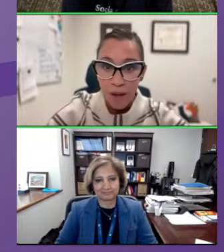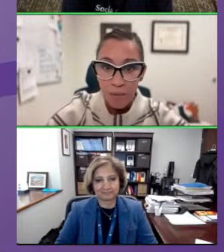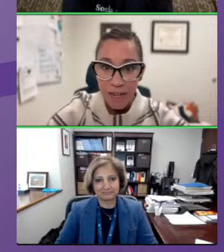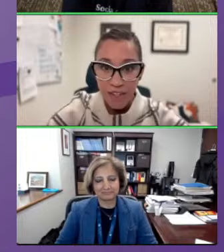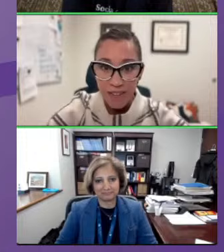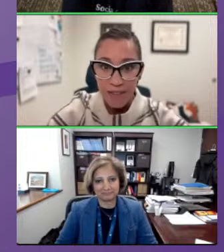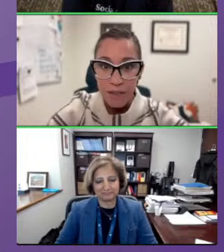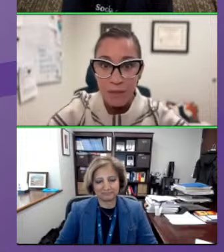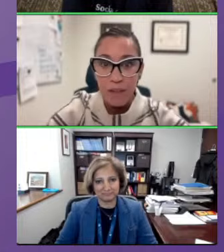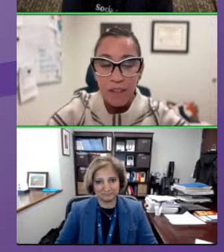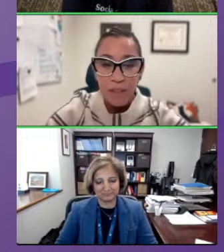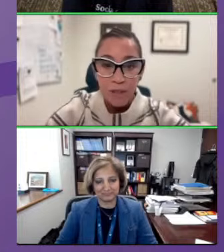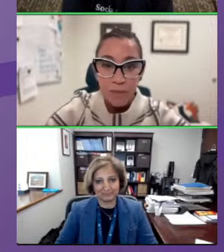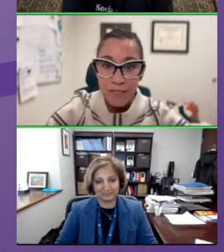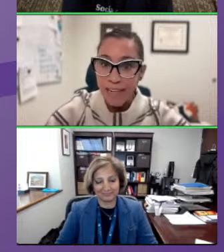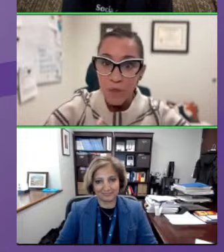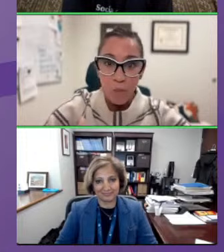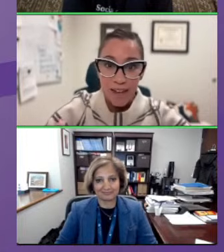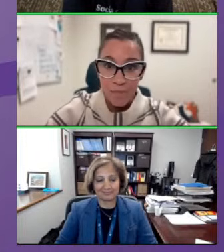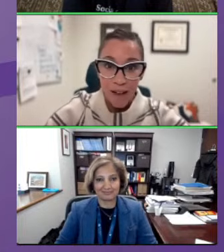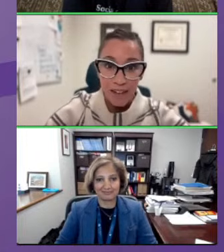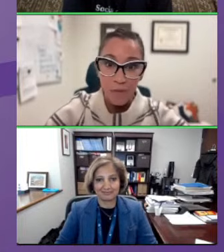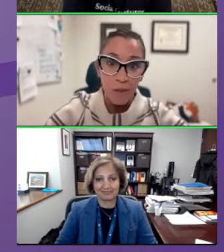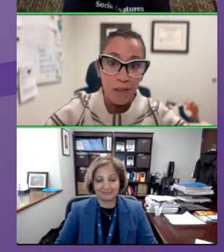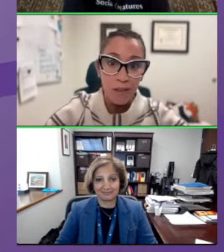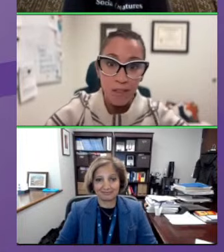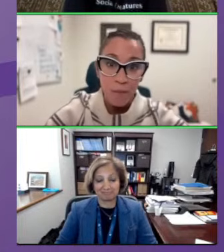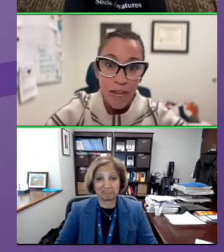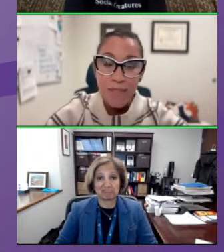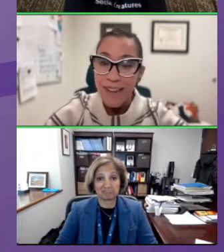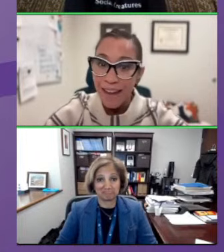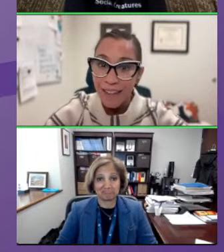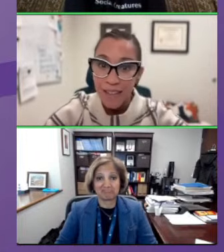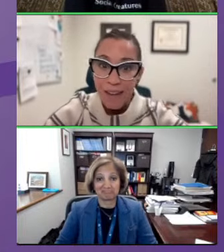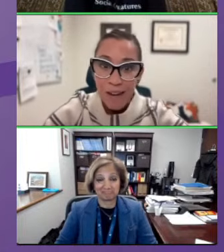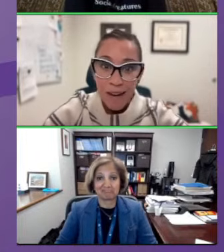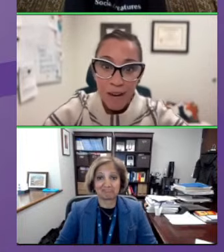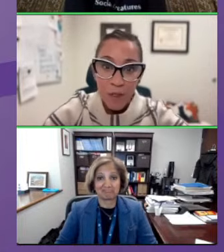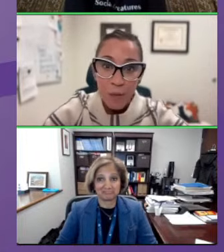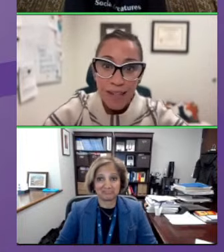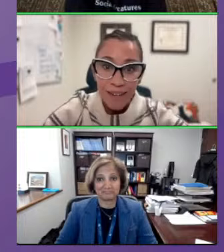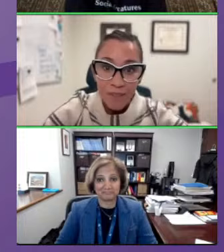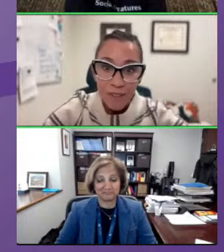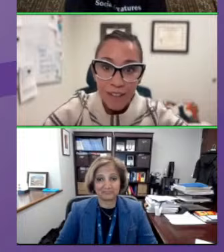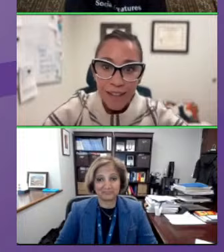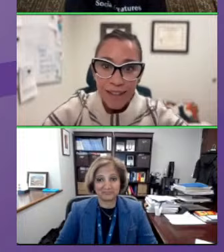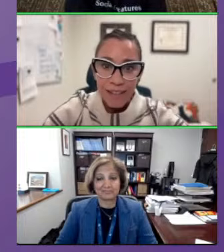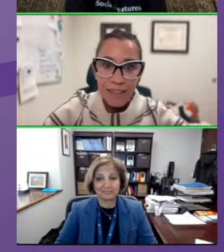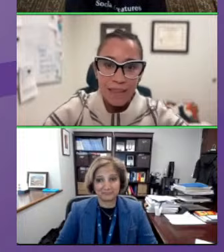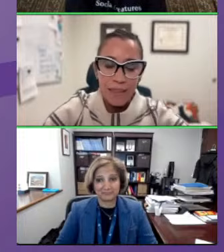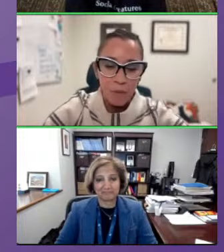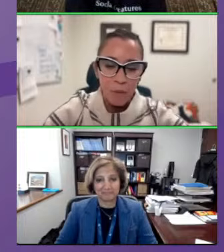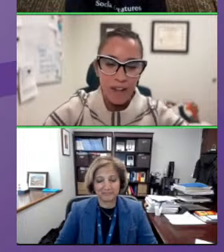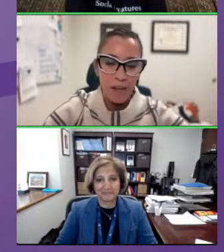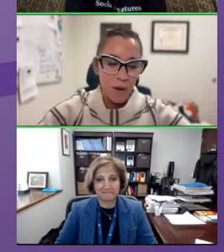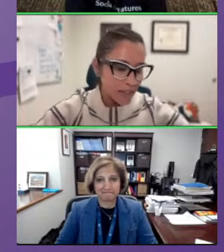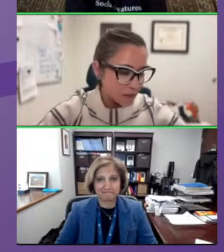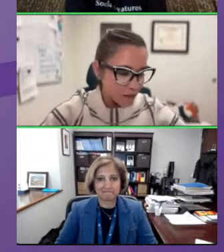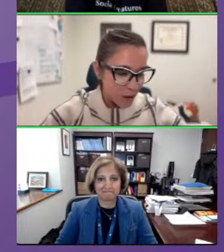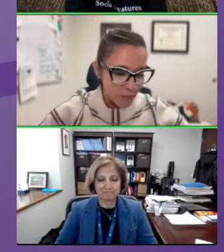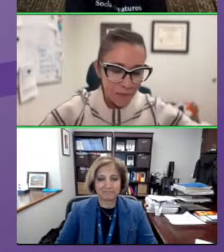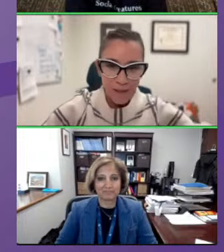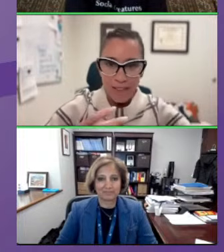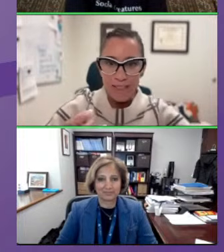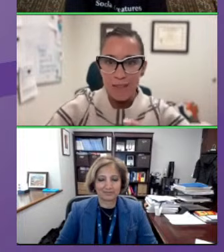require patients to stay supine in bed for sometimes days to recover. And what I wanted to